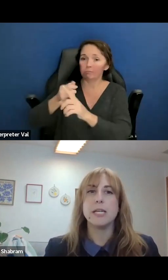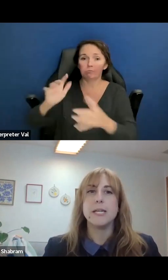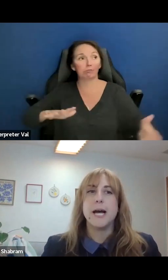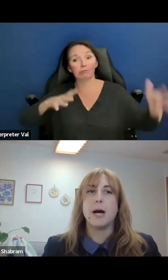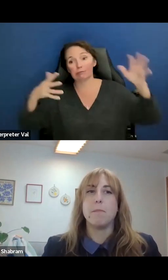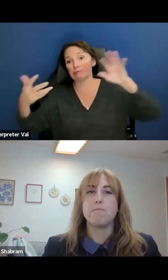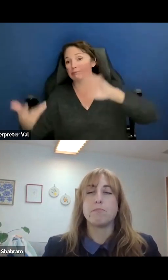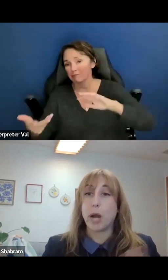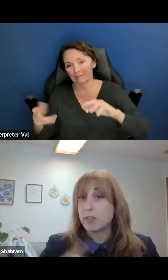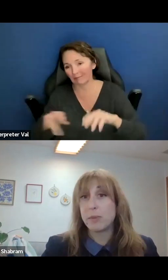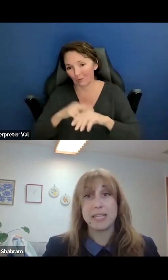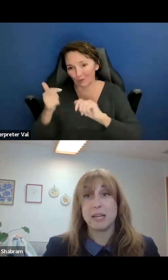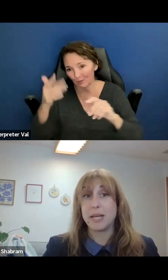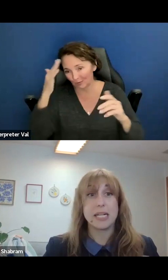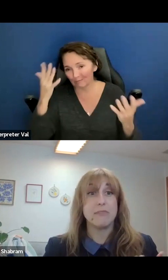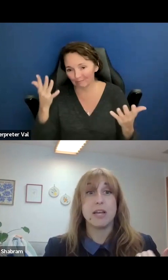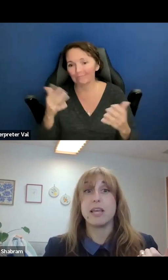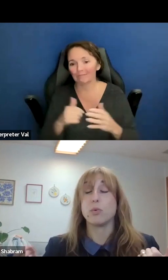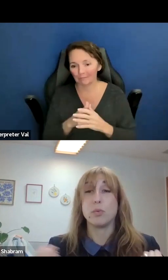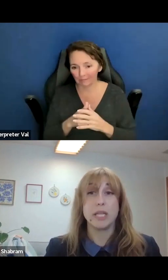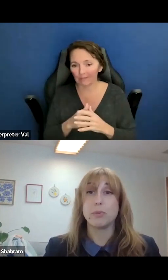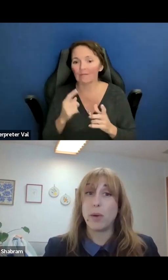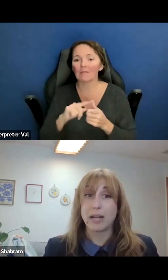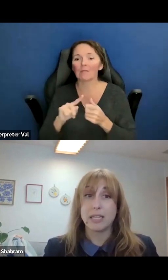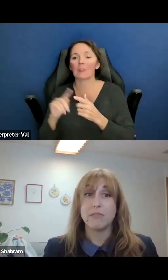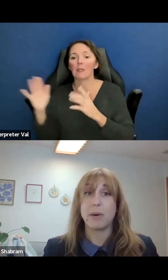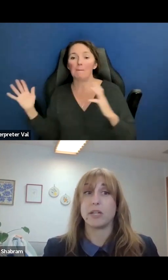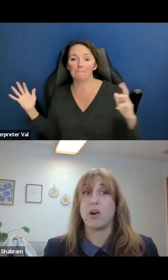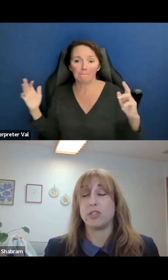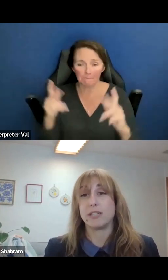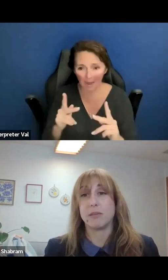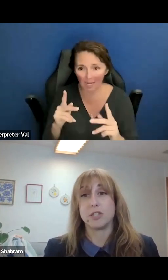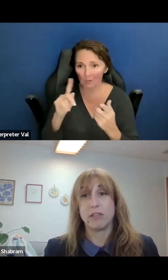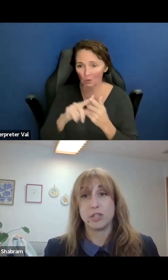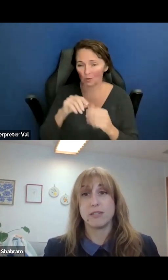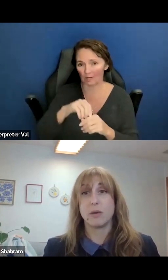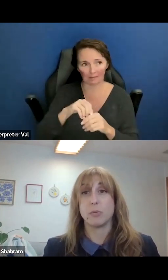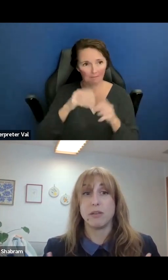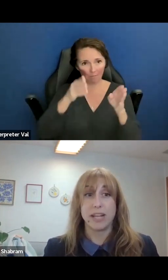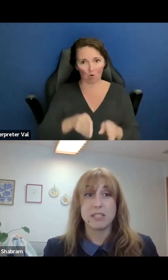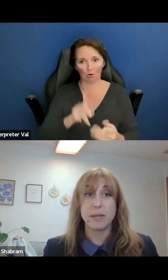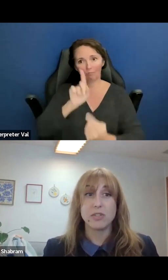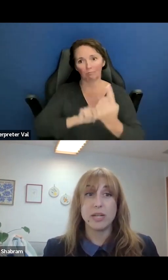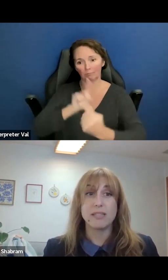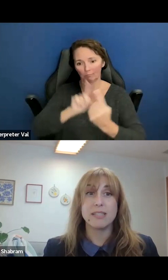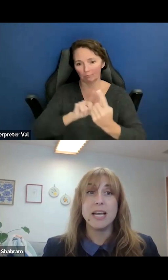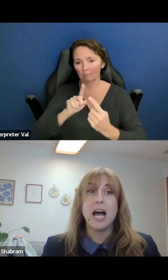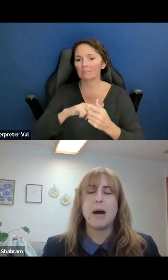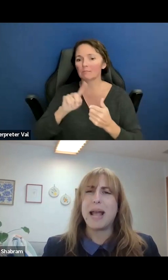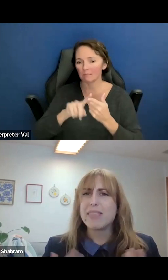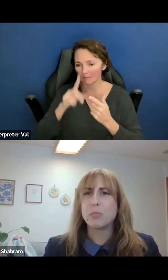partnerships. Prior to the pandemic, even, they were really proactive about acknowledging some of the challenges that were being faced by